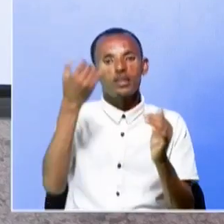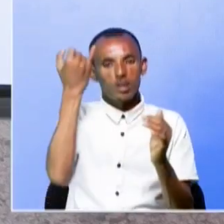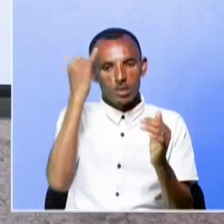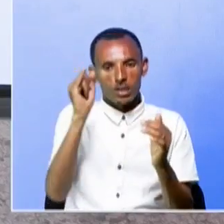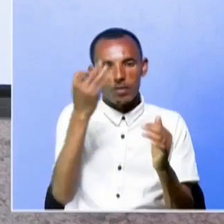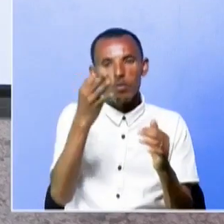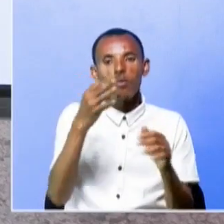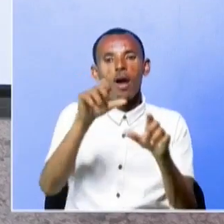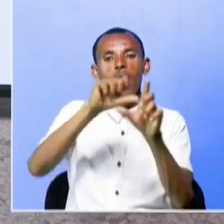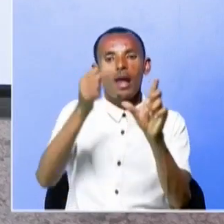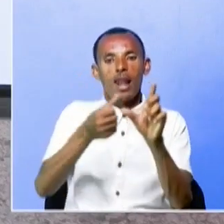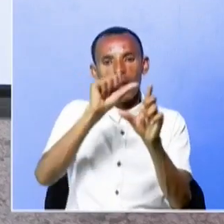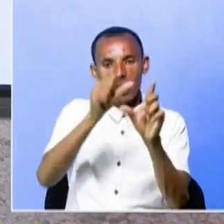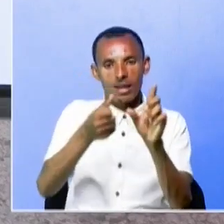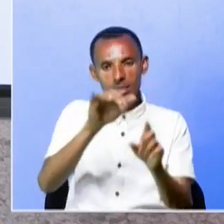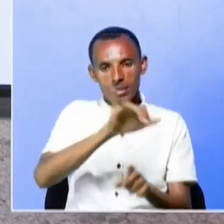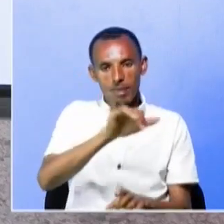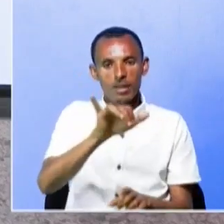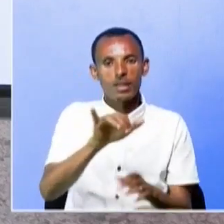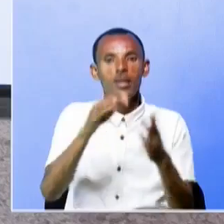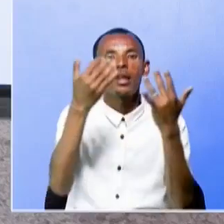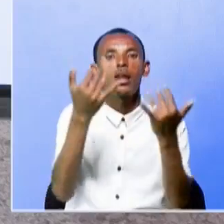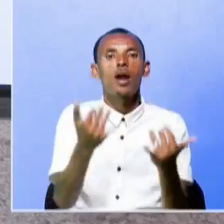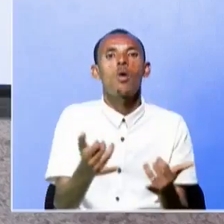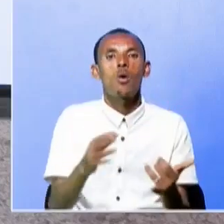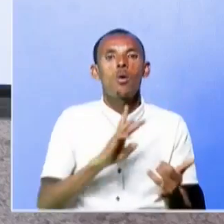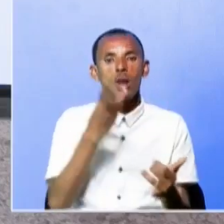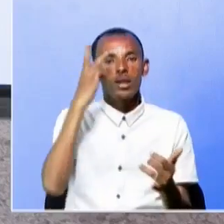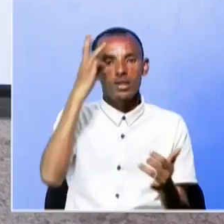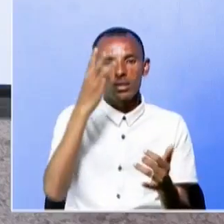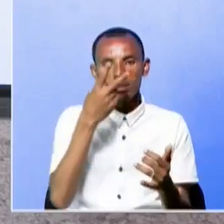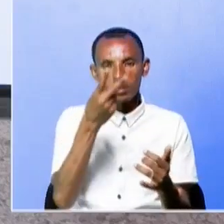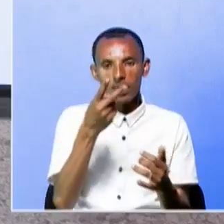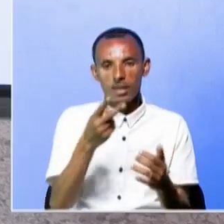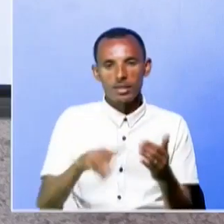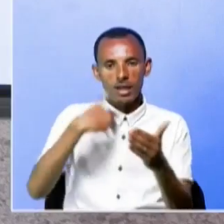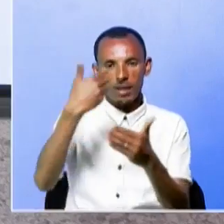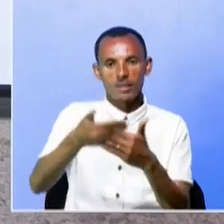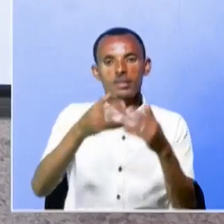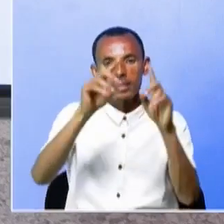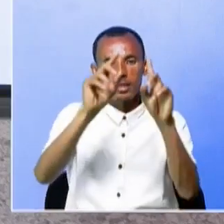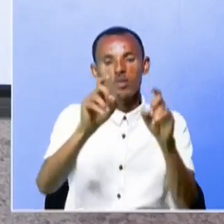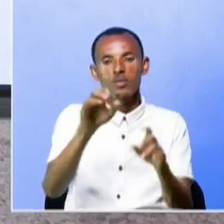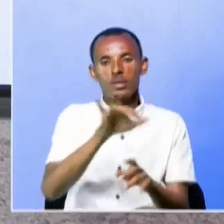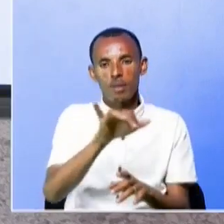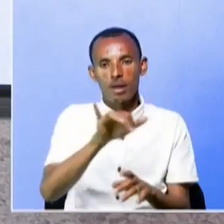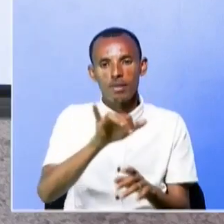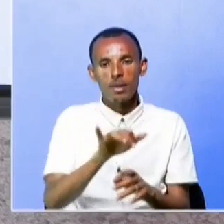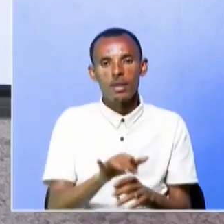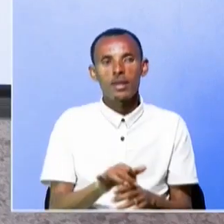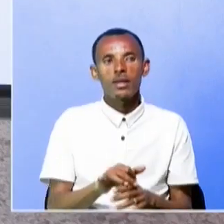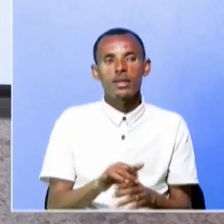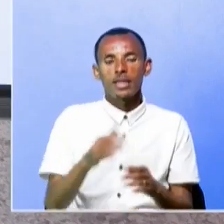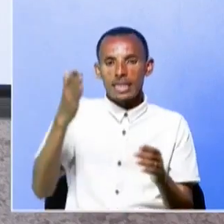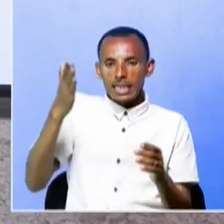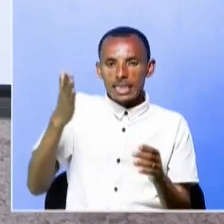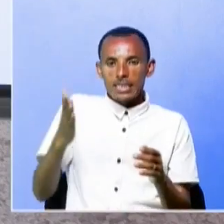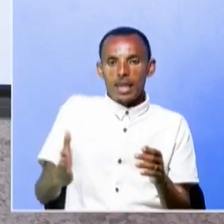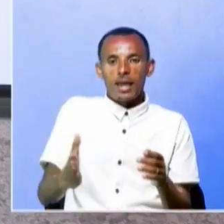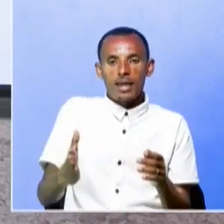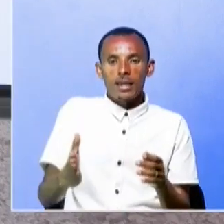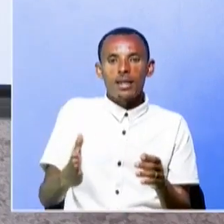angle-angle similarity, right? So now we will see the next test for similarity, like